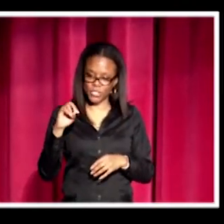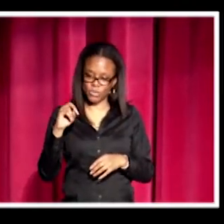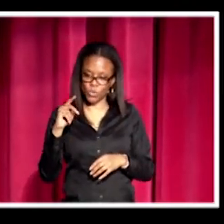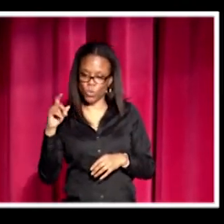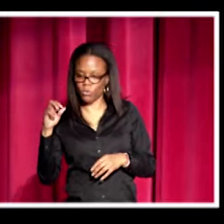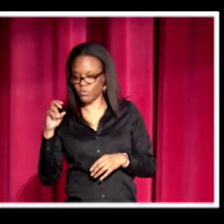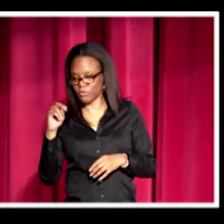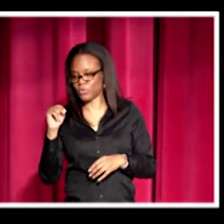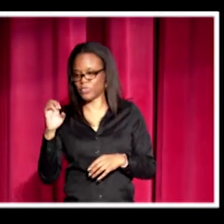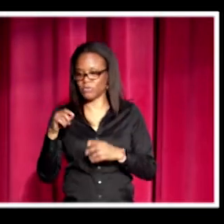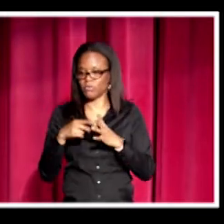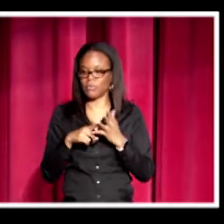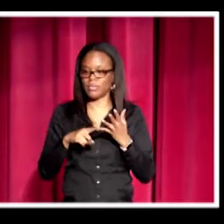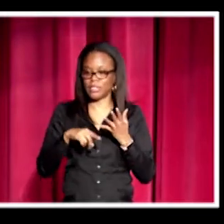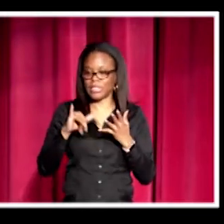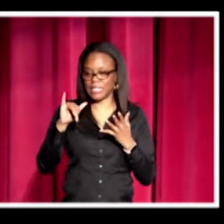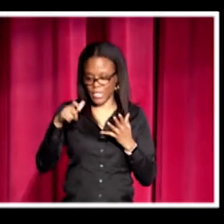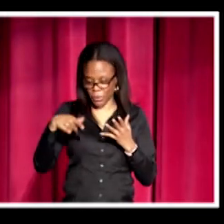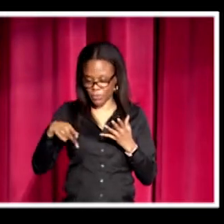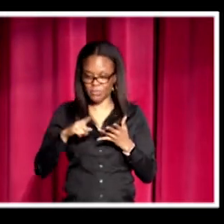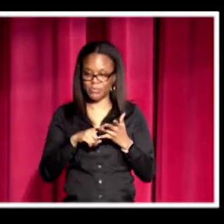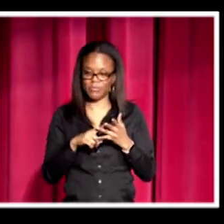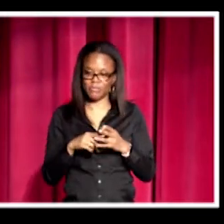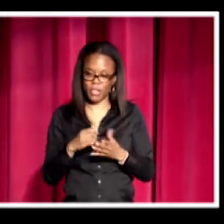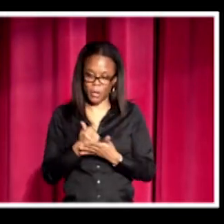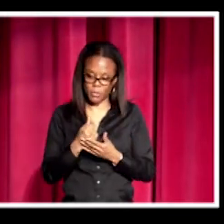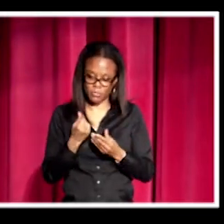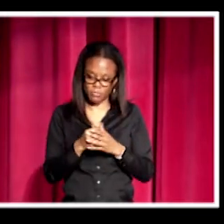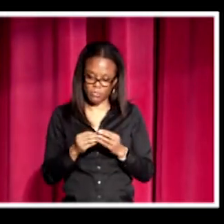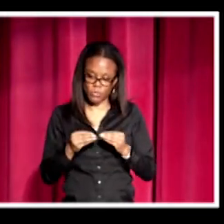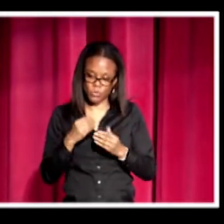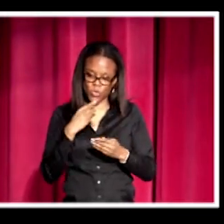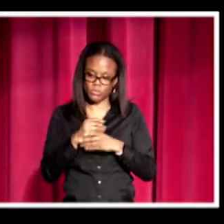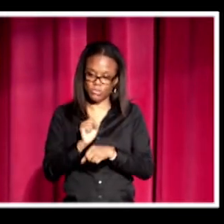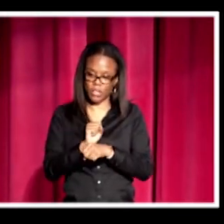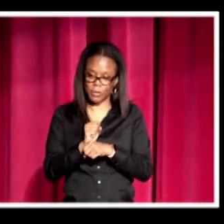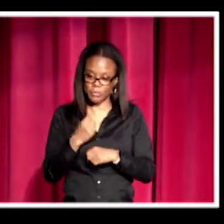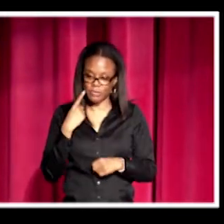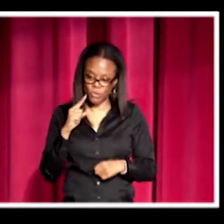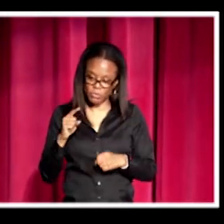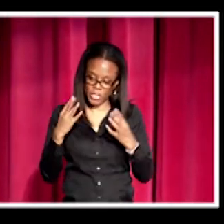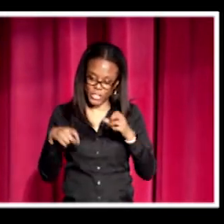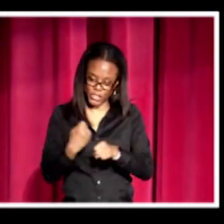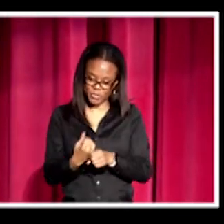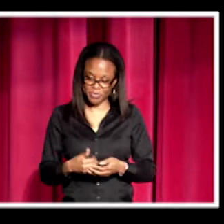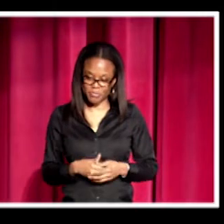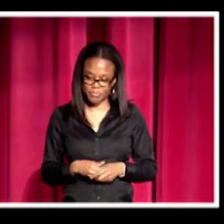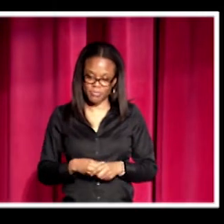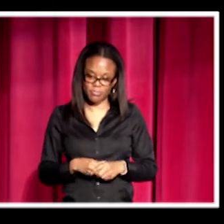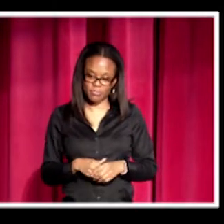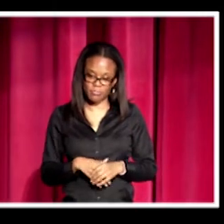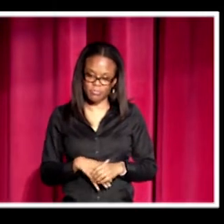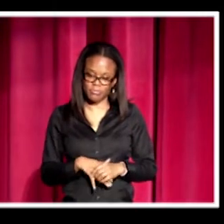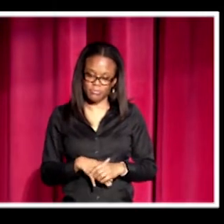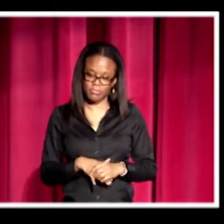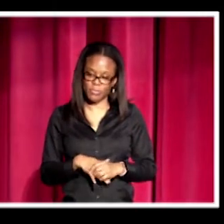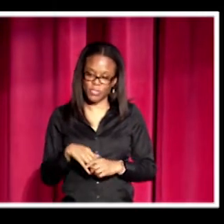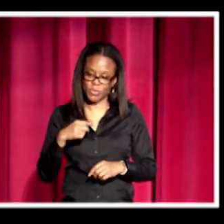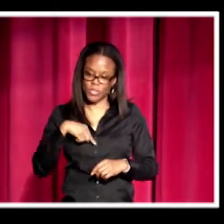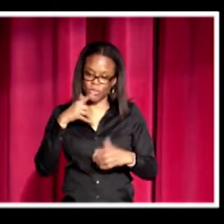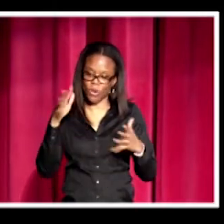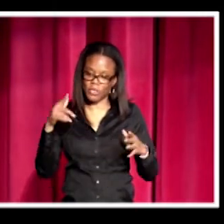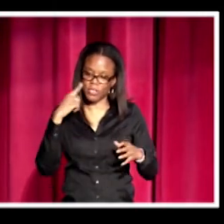provide good-paying jobs for years to come. We're doing this all because we don't want to take our growth